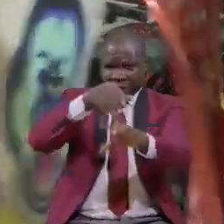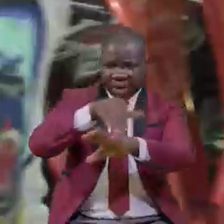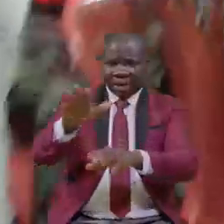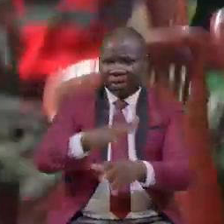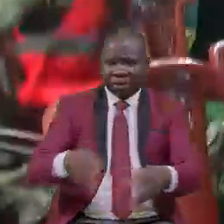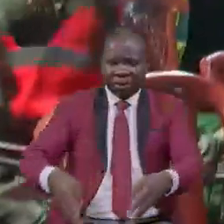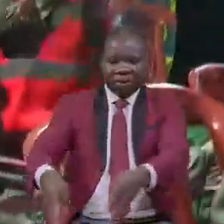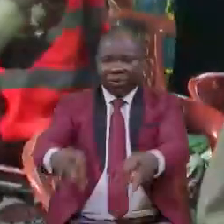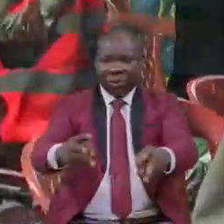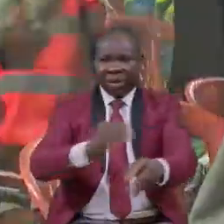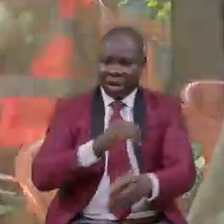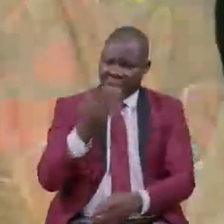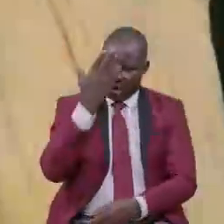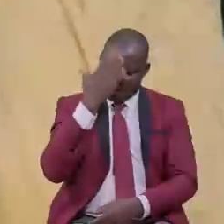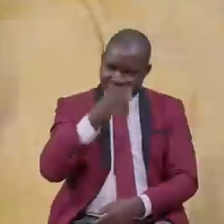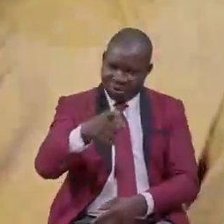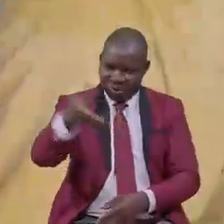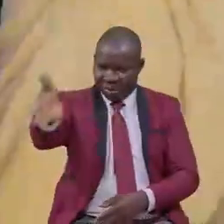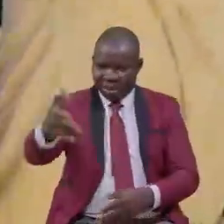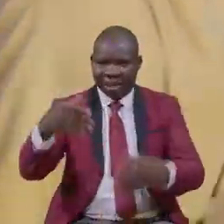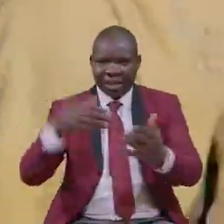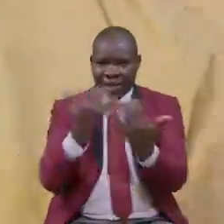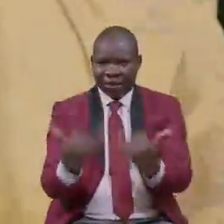I identify you there tonight.